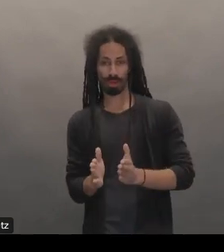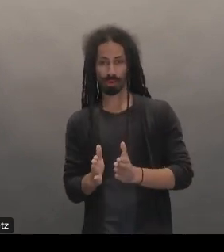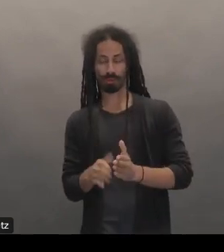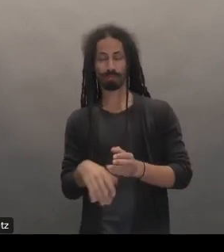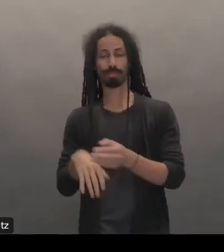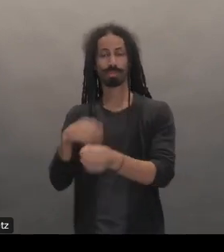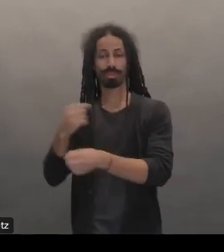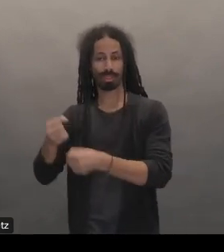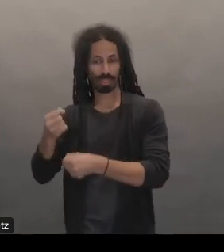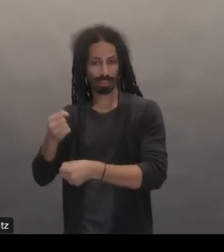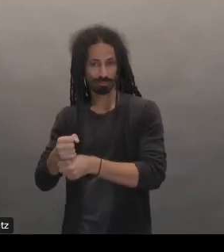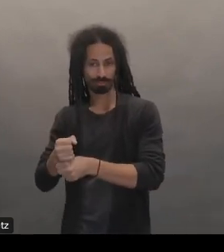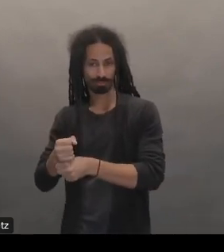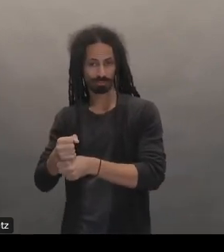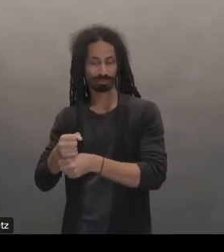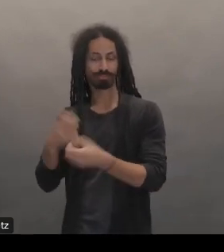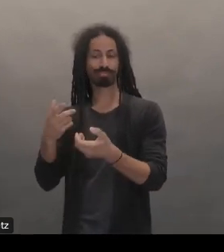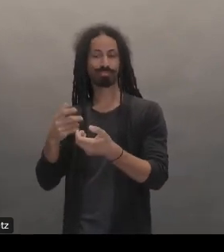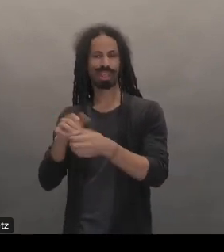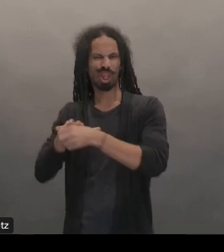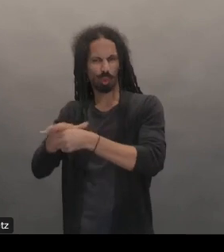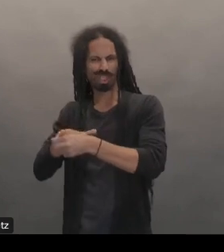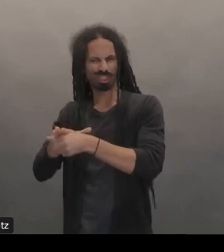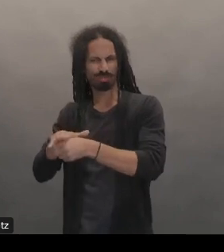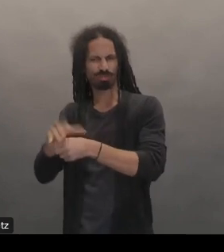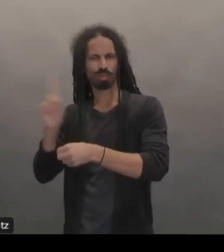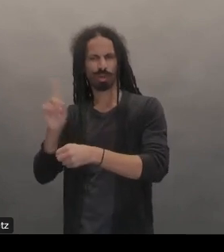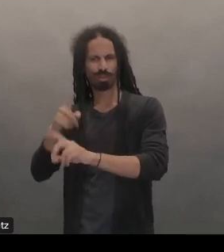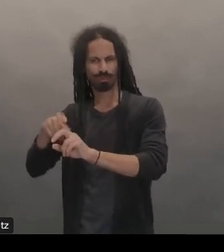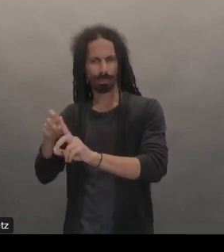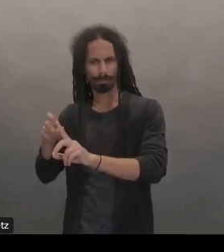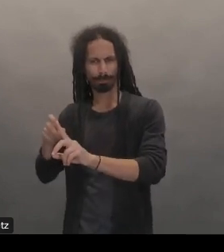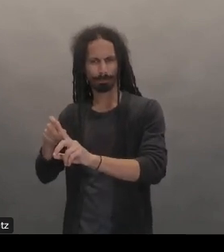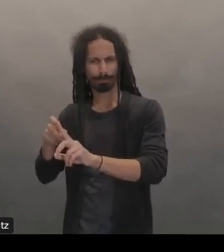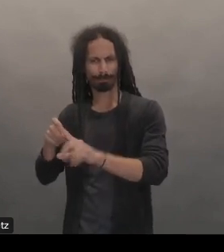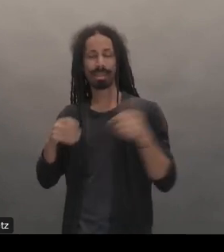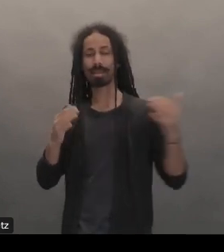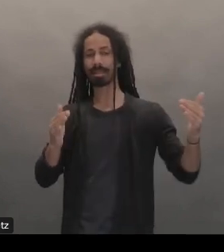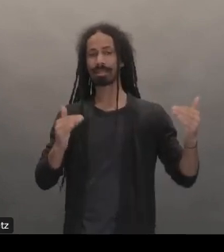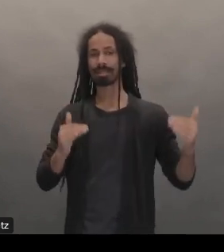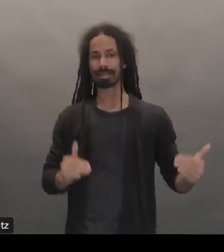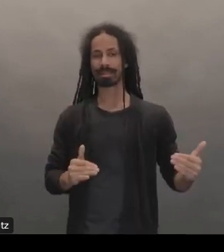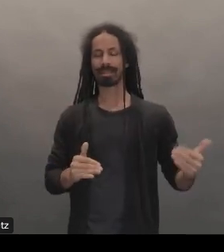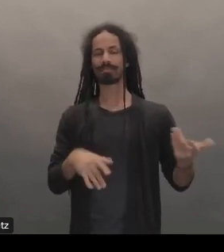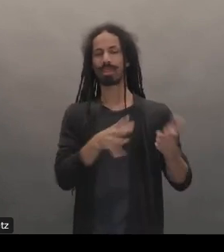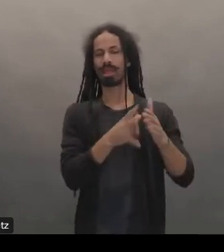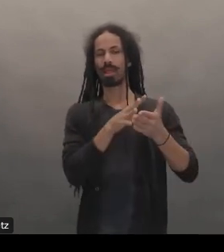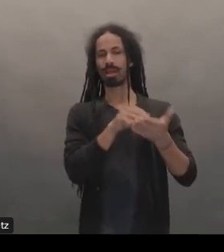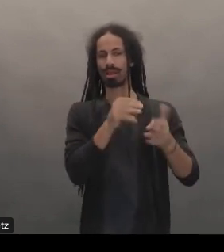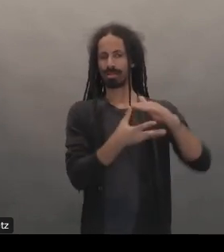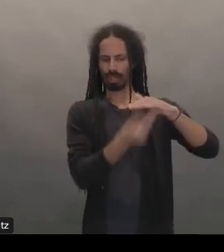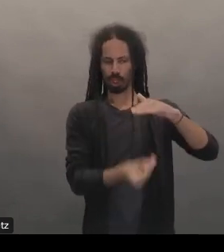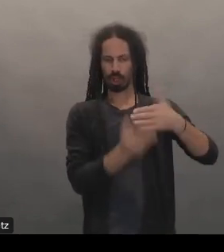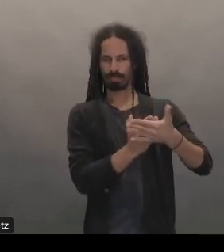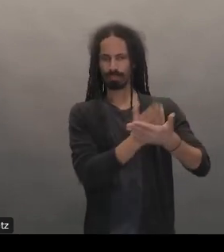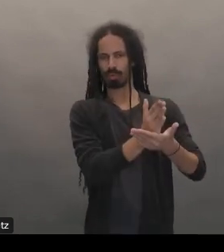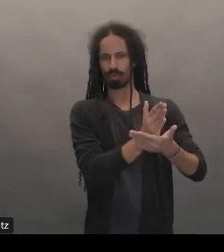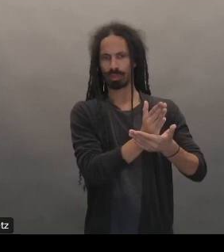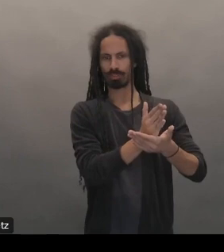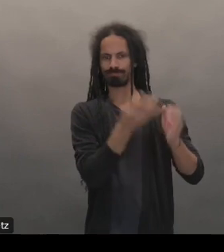year, publisher, location. And then the copyright information at the end. So this is CC by